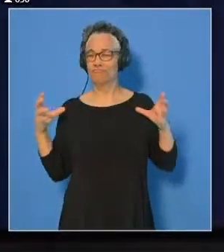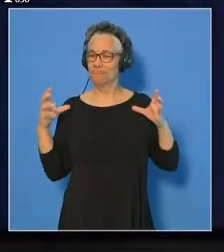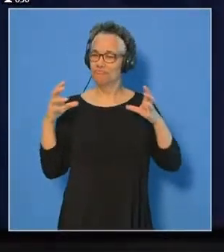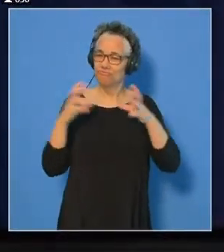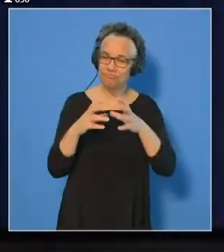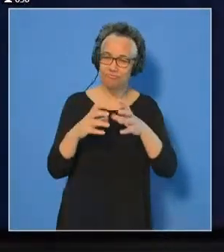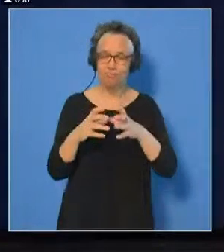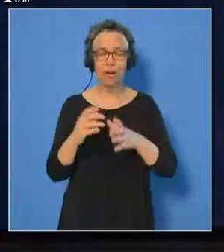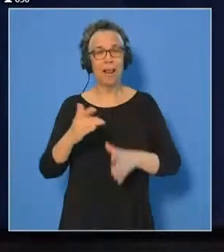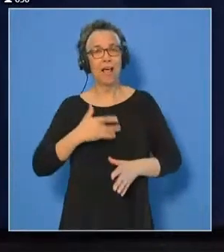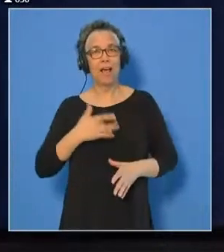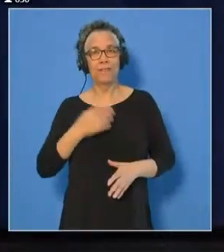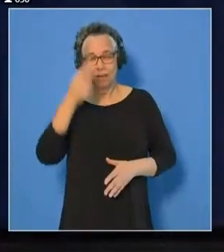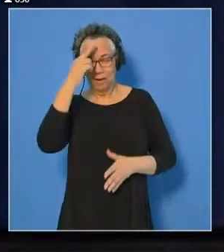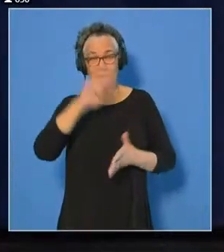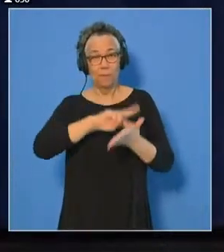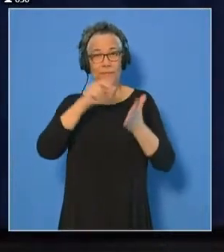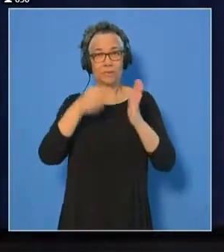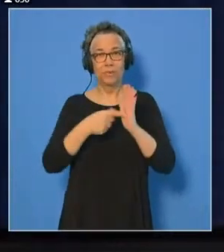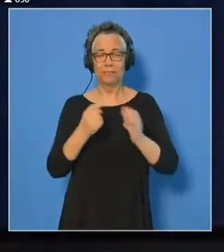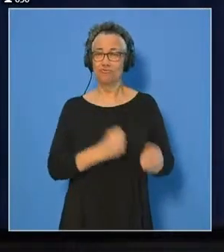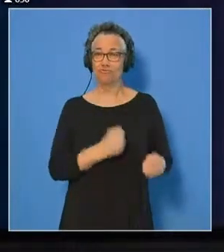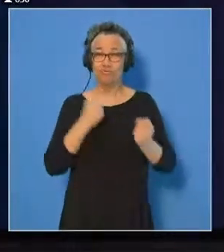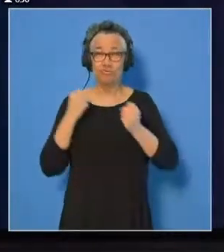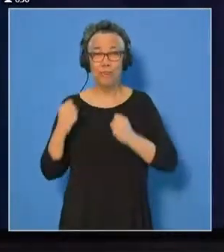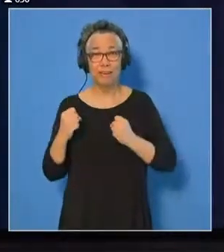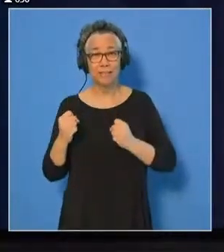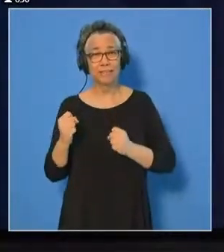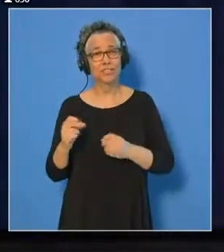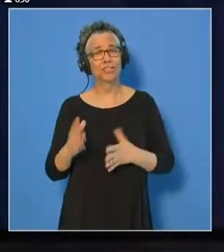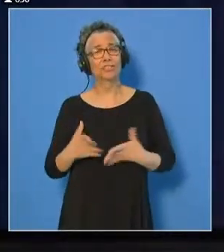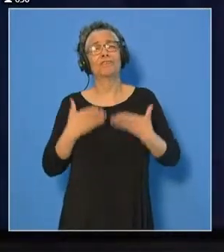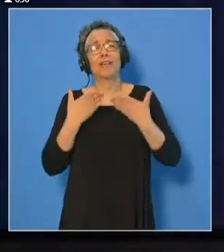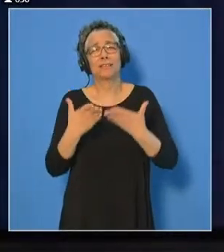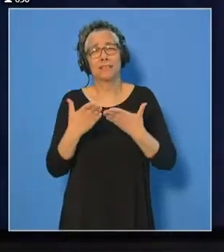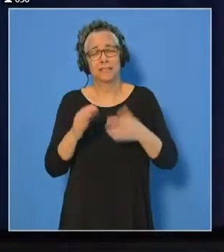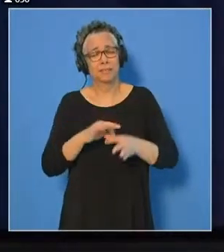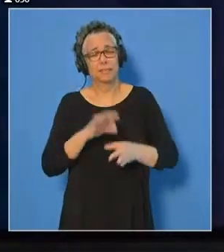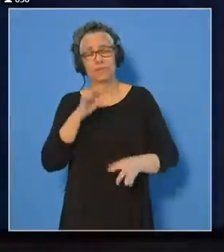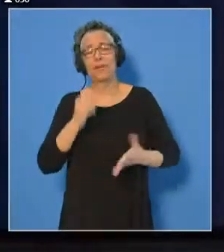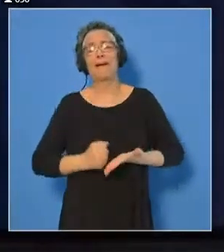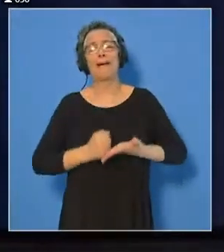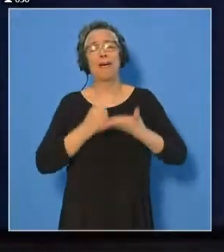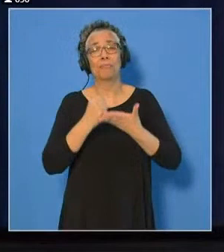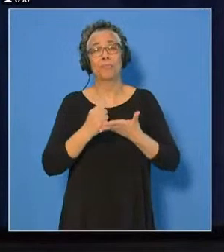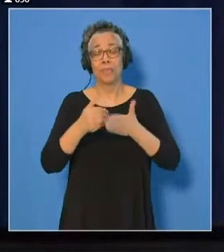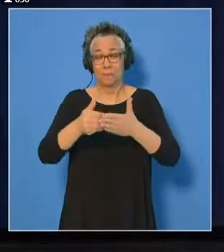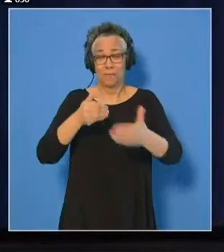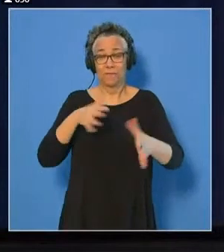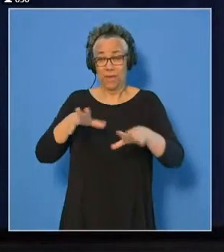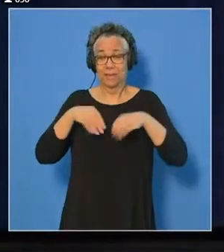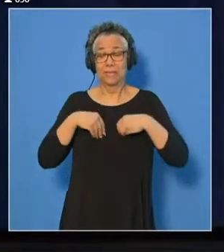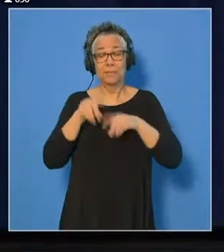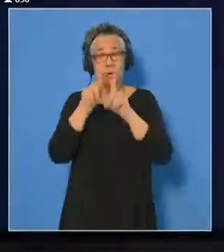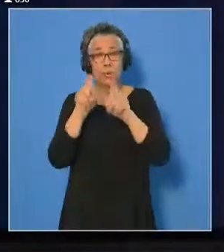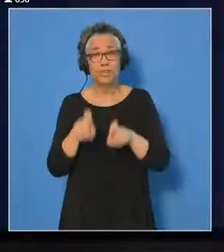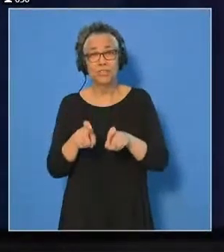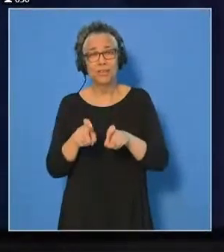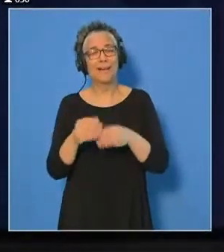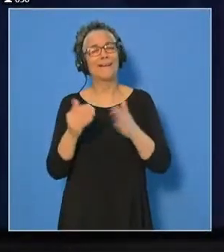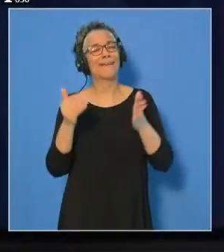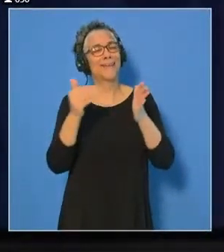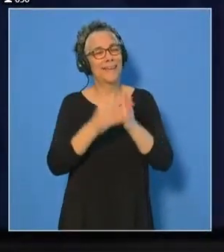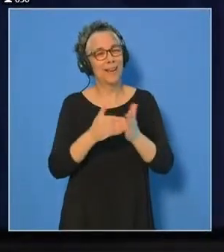purpose, and we have a strength and generosity of spirit to help each other. Before I take questions, I would like to once again